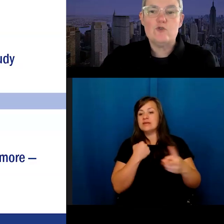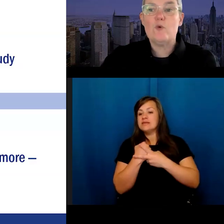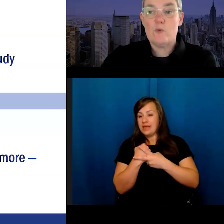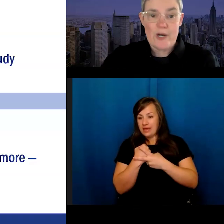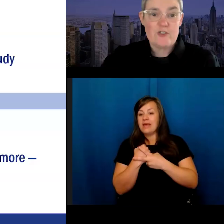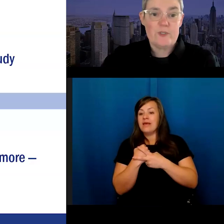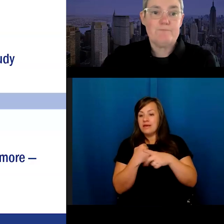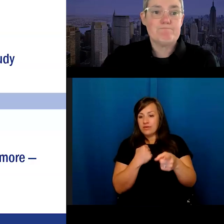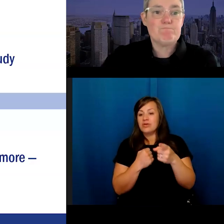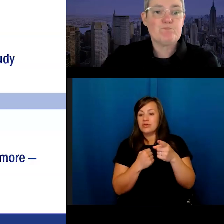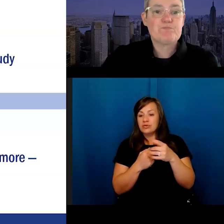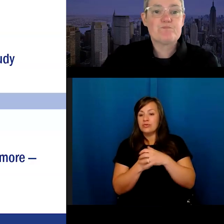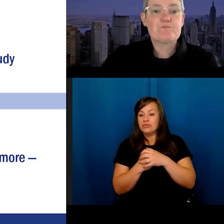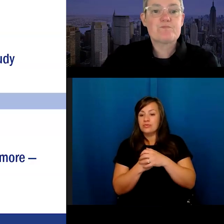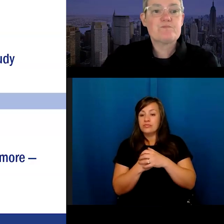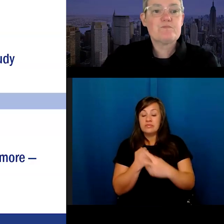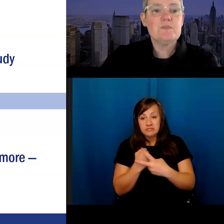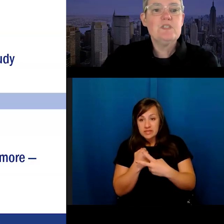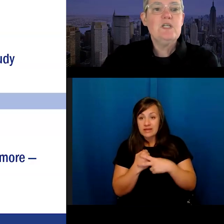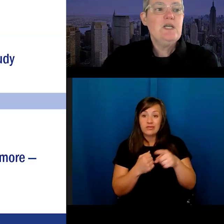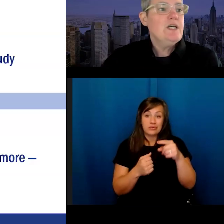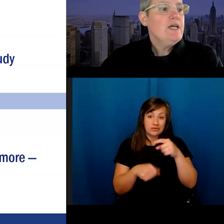you to graduate.